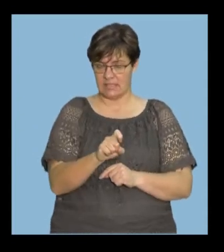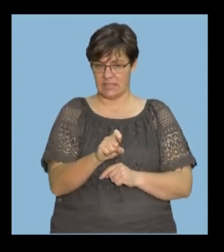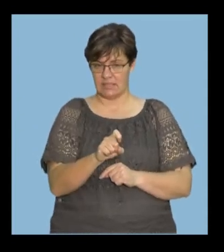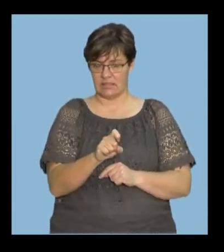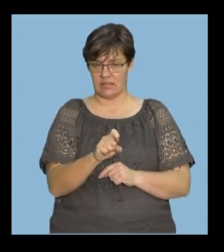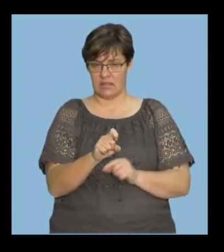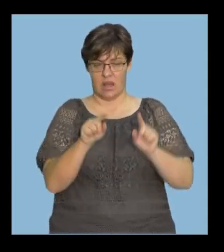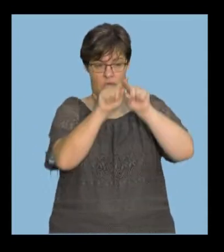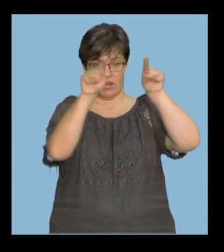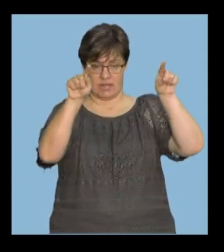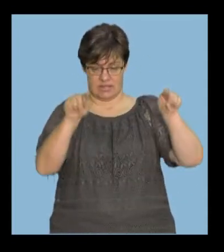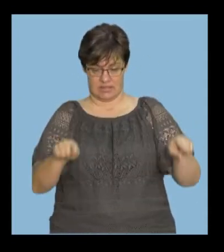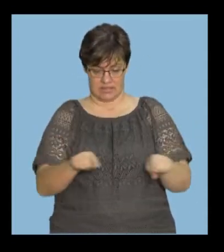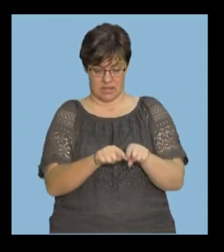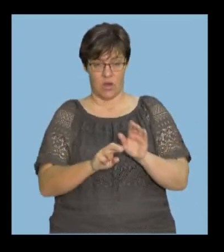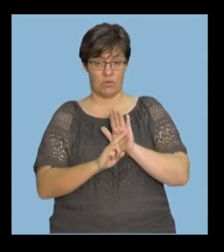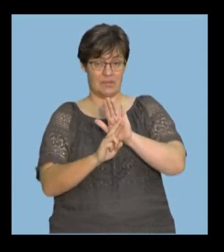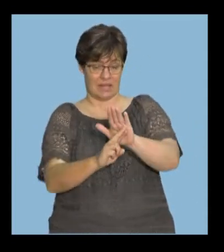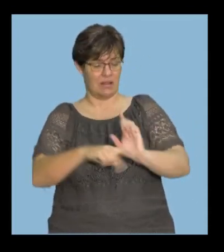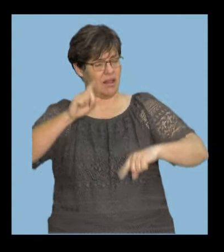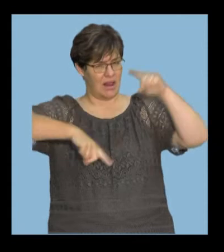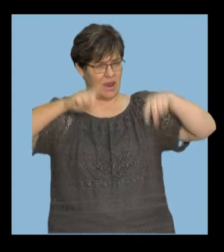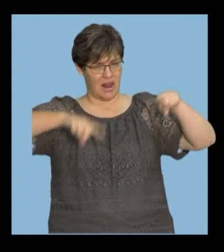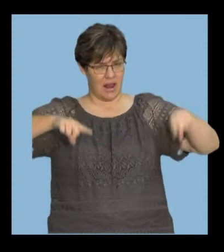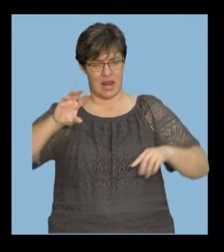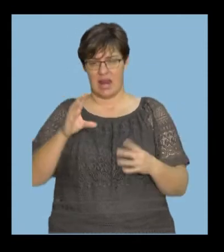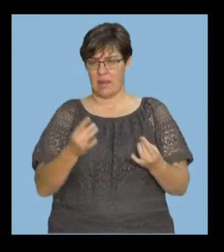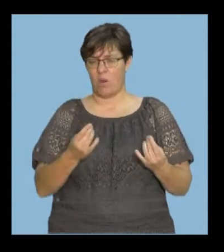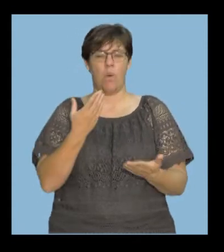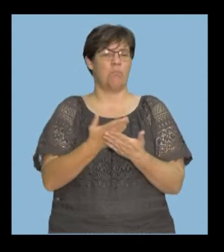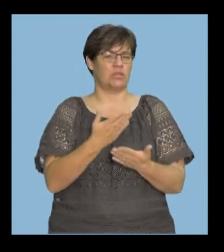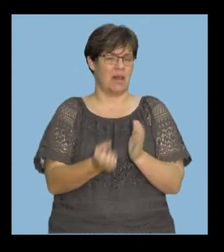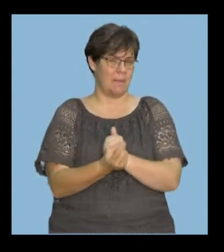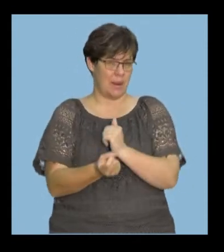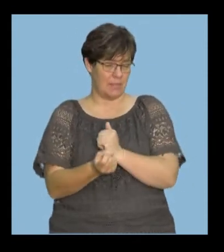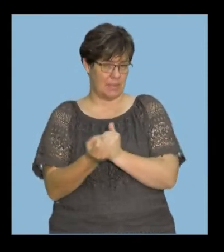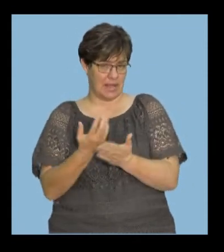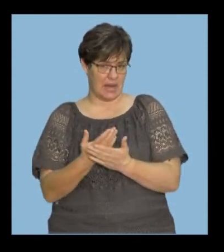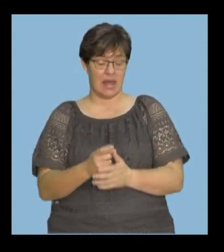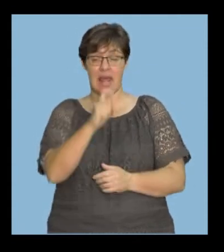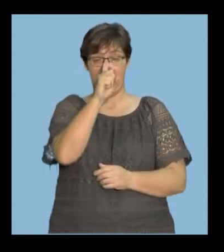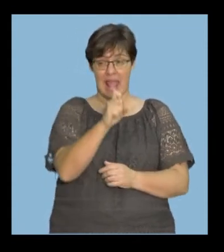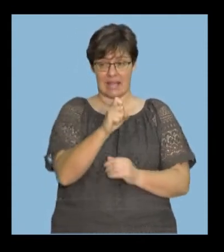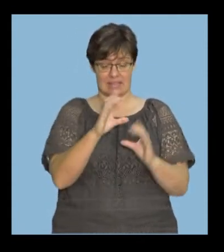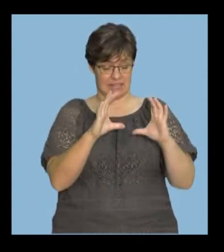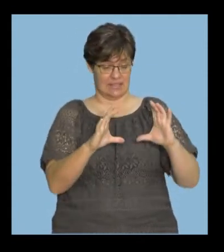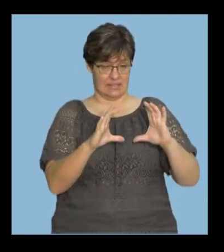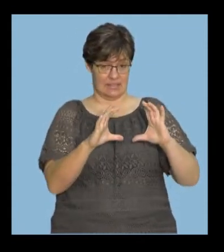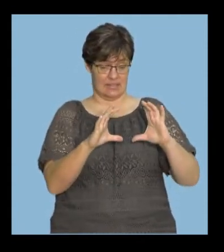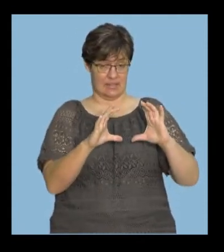simply the rectangle that represents all the numbers, all the possibilities, and x